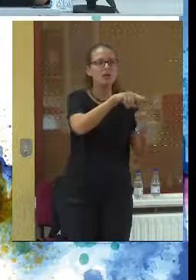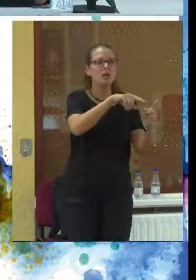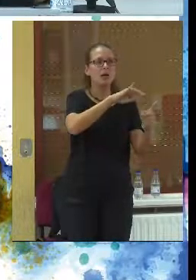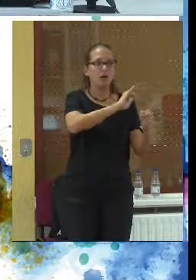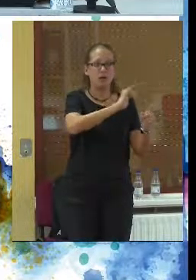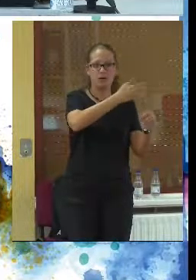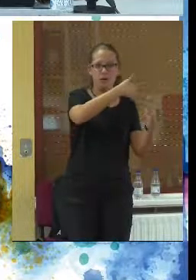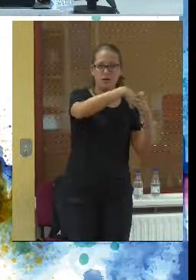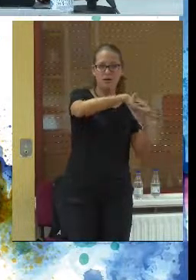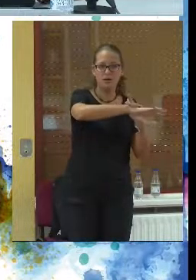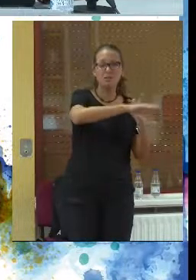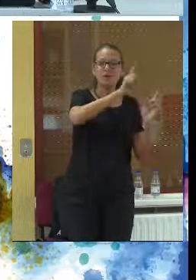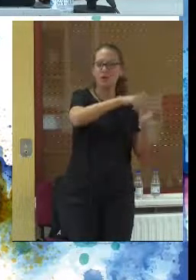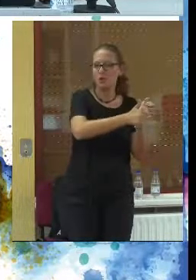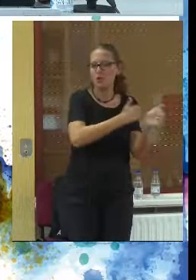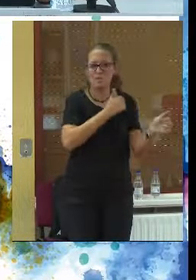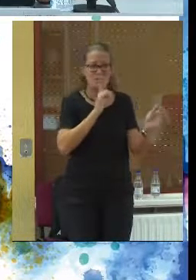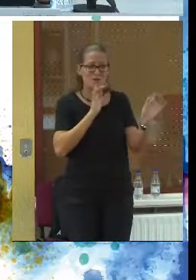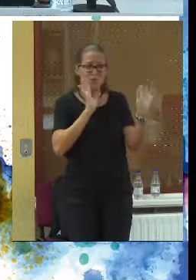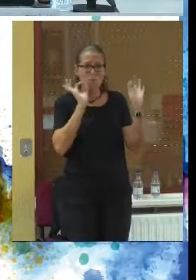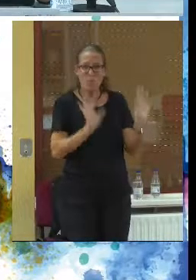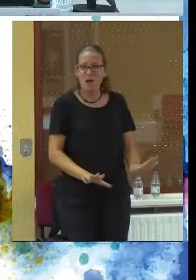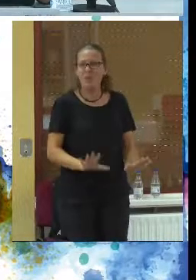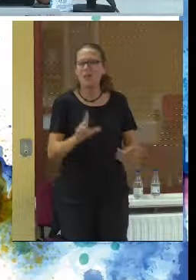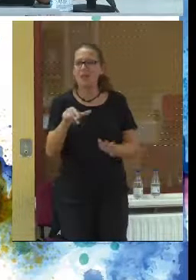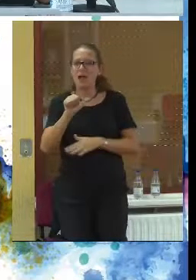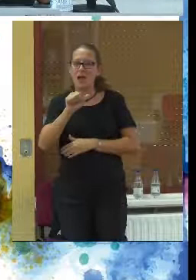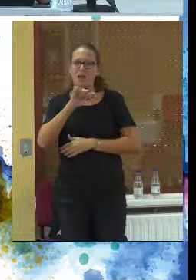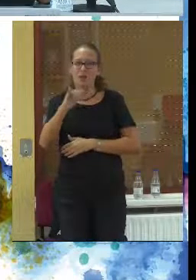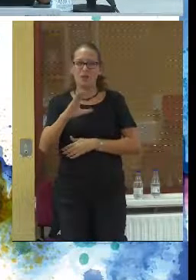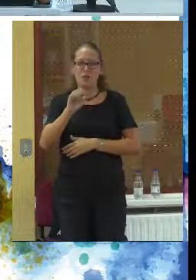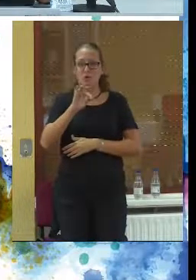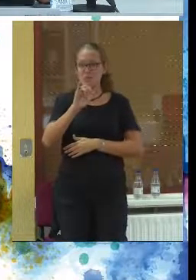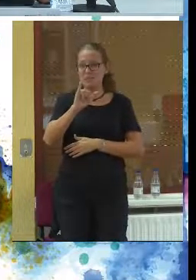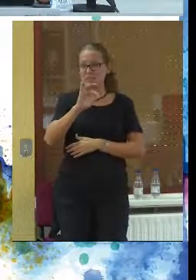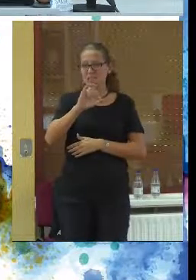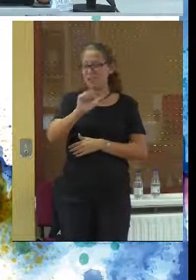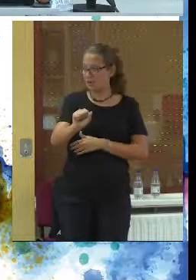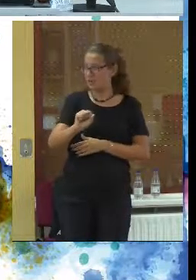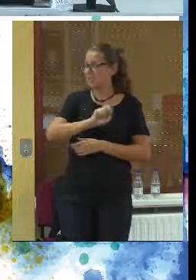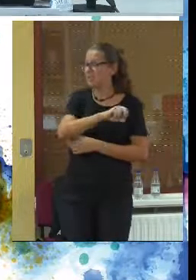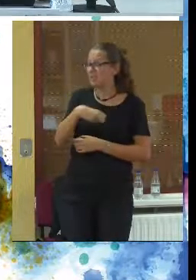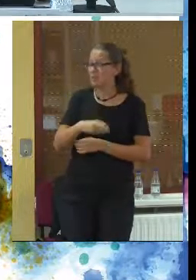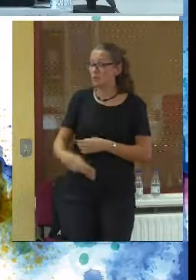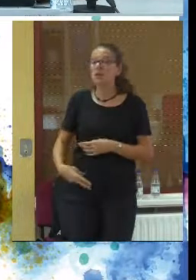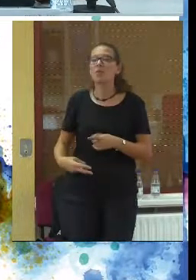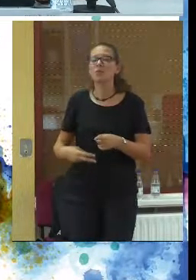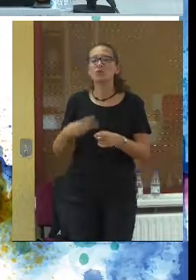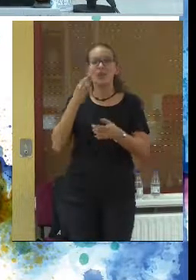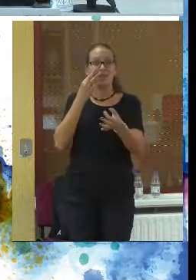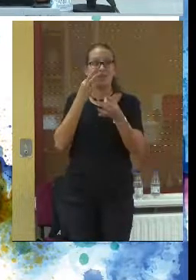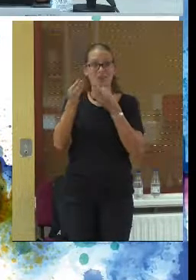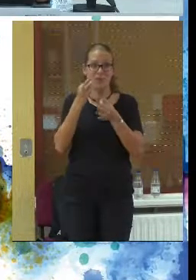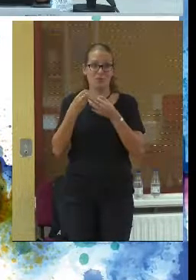a replication that's identical in Escoltia at our workshop there, and